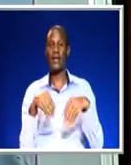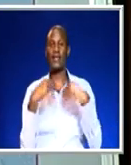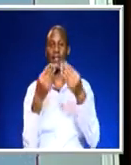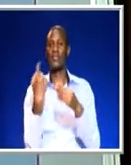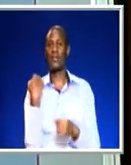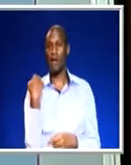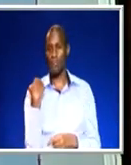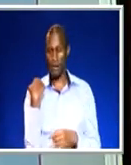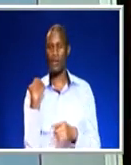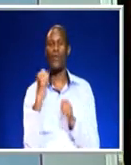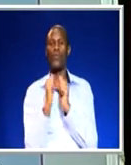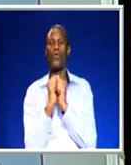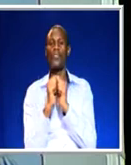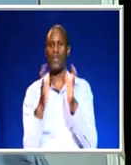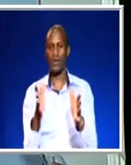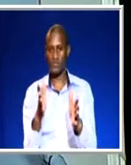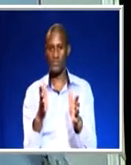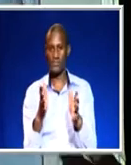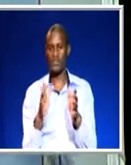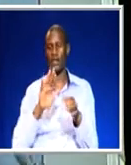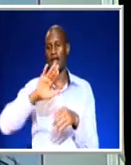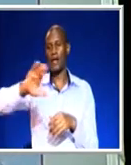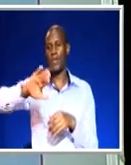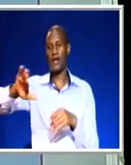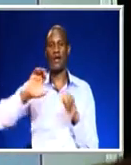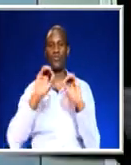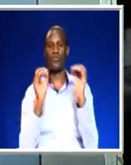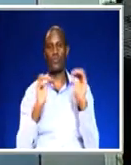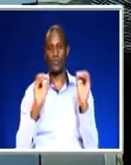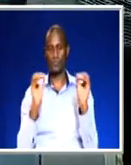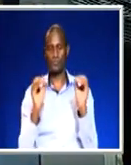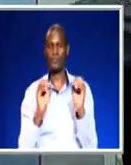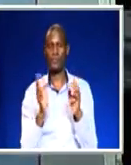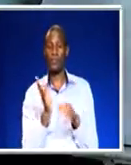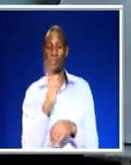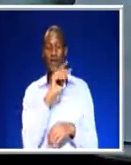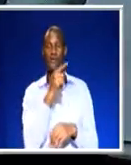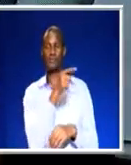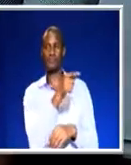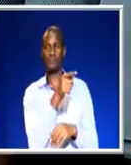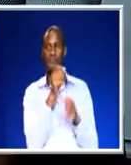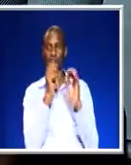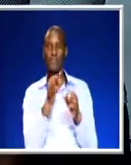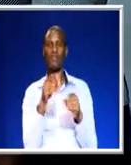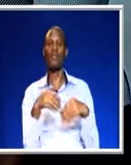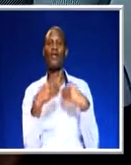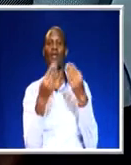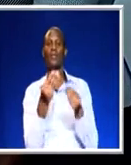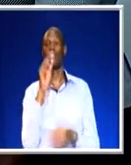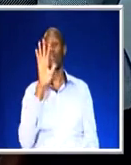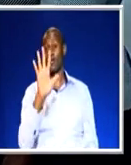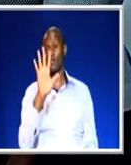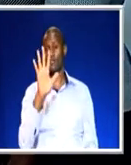number without a remainder. Let's go back here. If the given number is